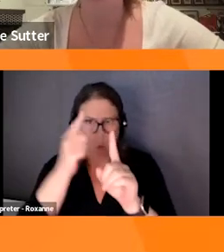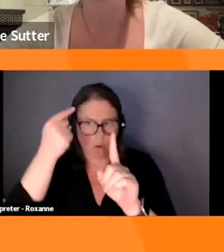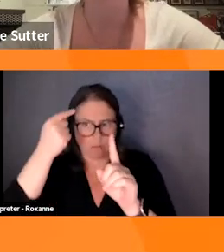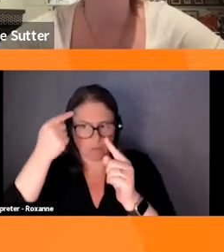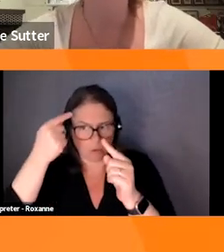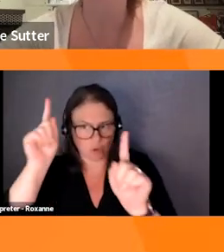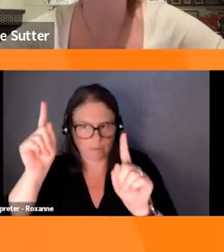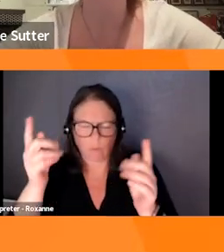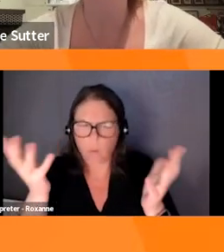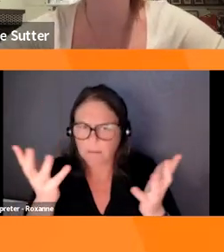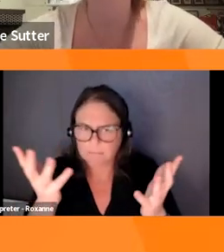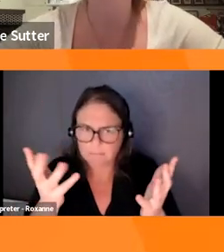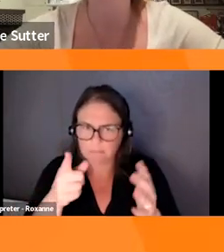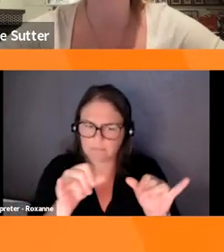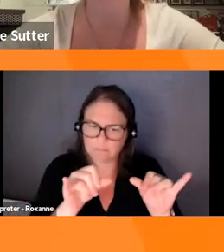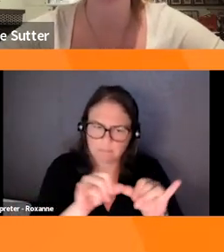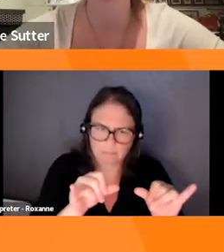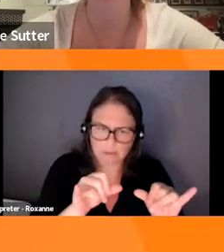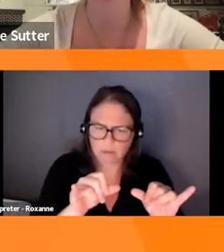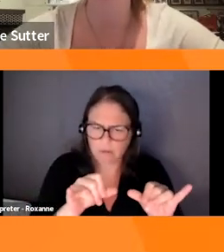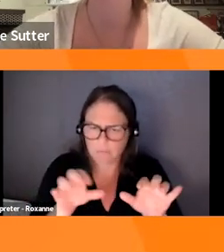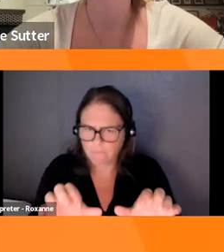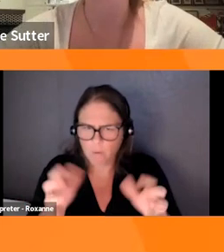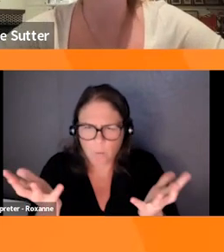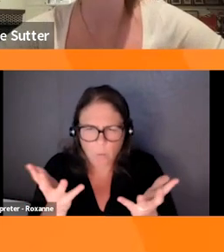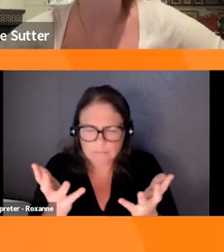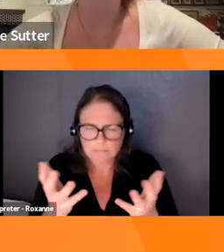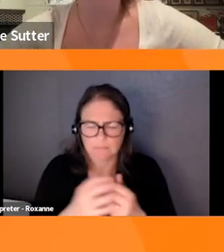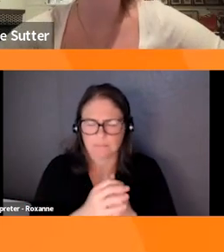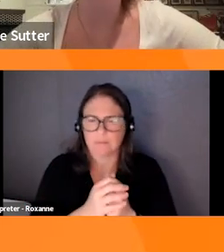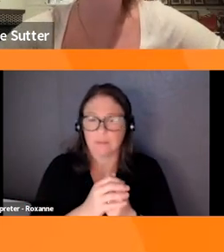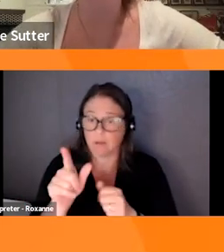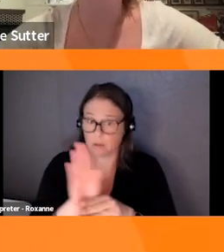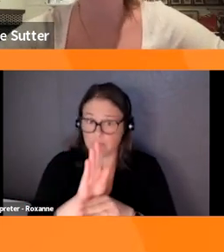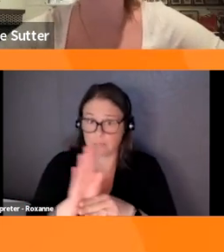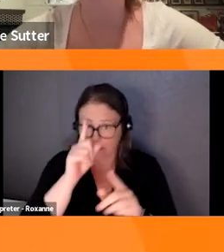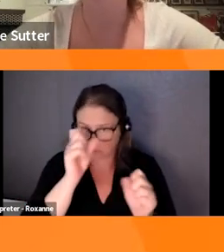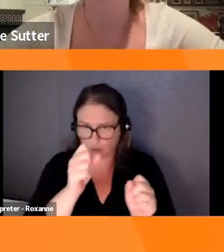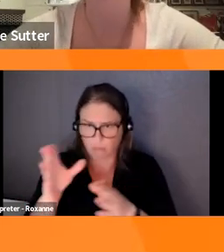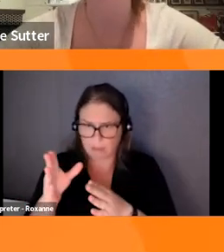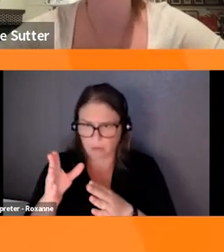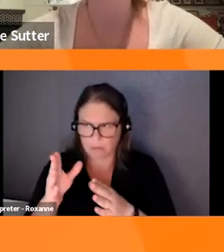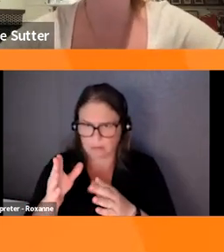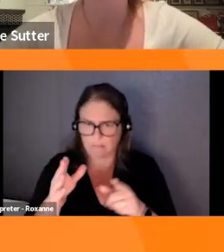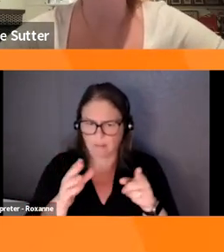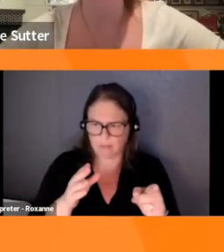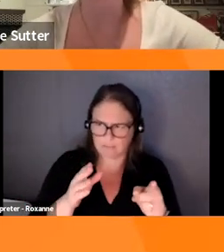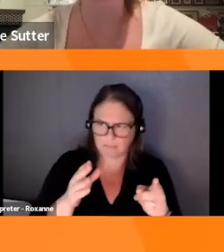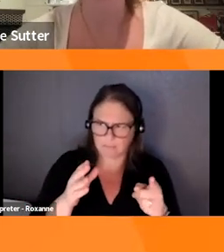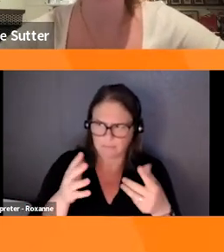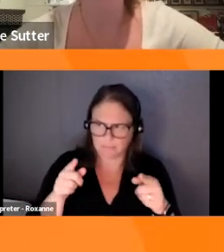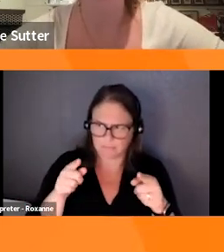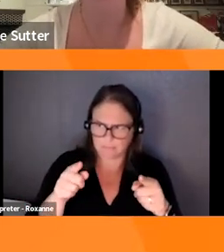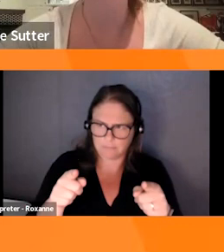improve? How does this align with your overall business strategy? So if you're particularly wanting to focus on